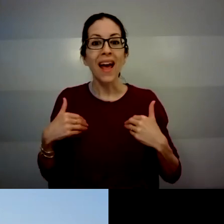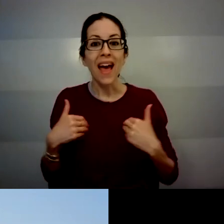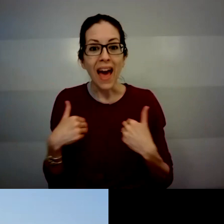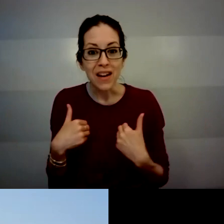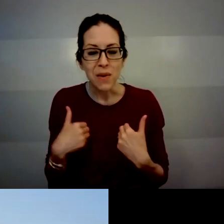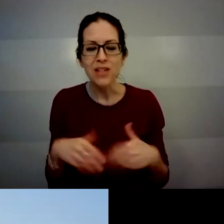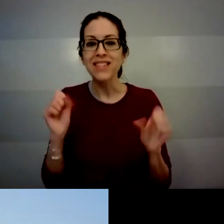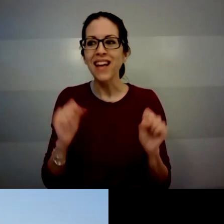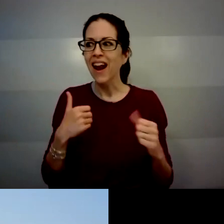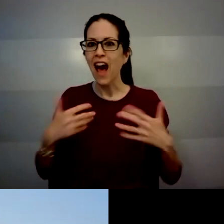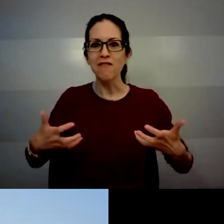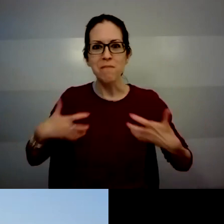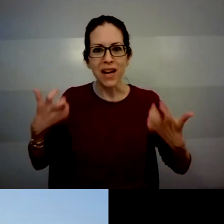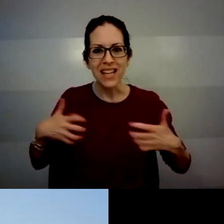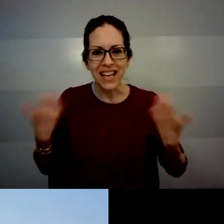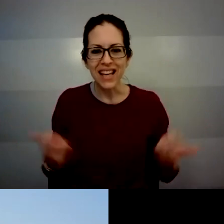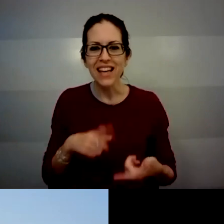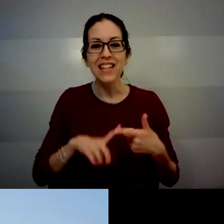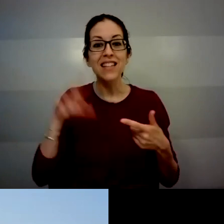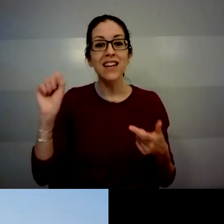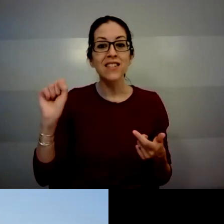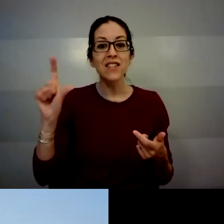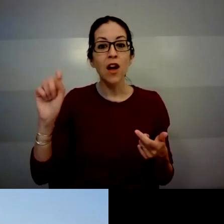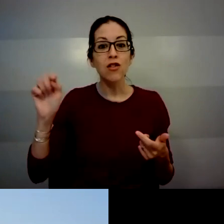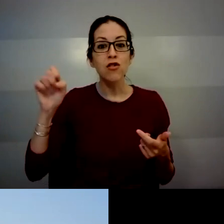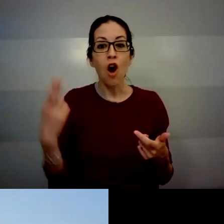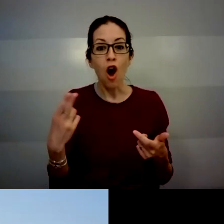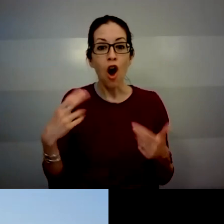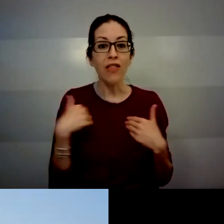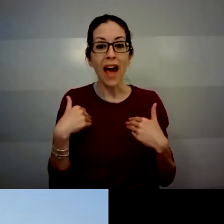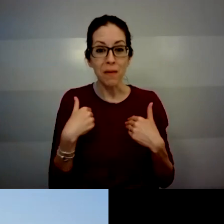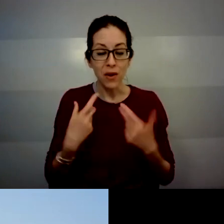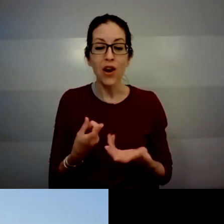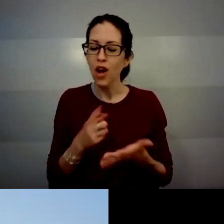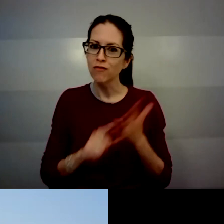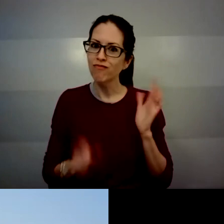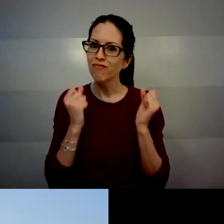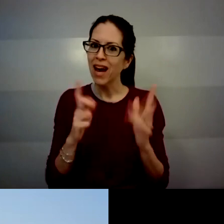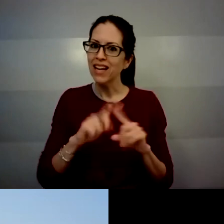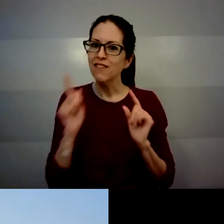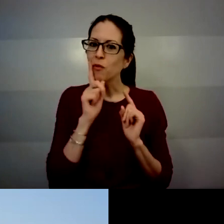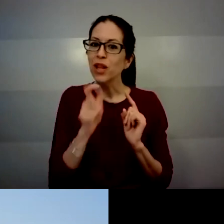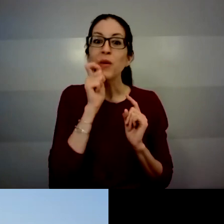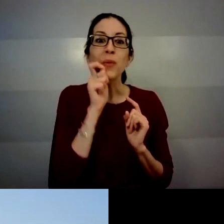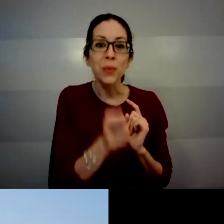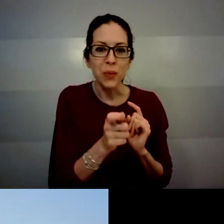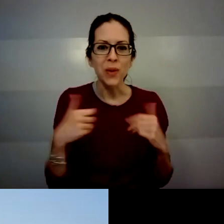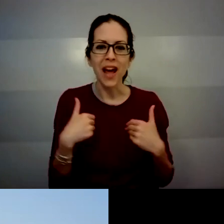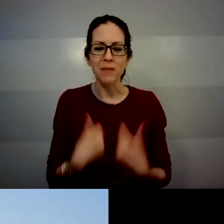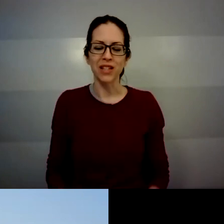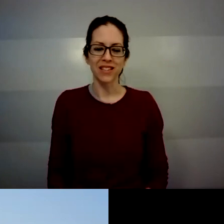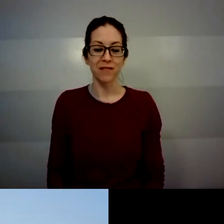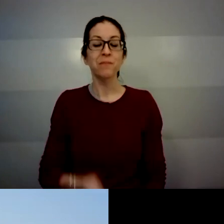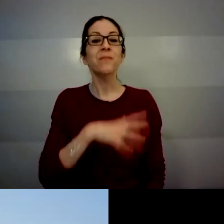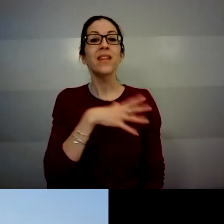like monkeys and sloths, all sorts of really cool animals that you normally don't have in agricultural systems.